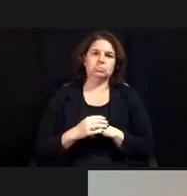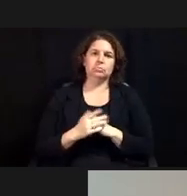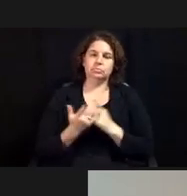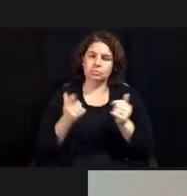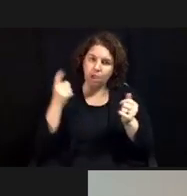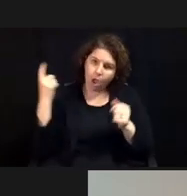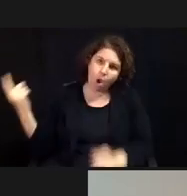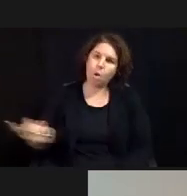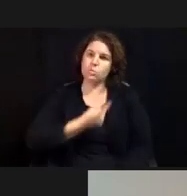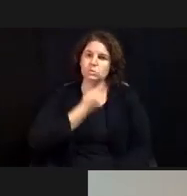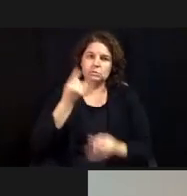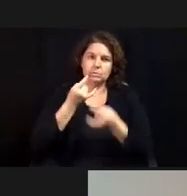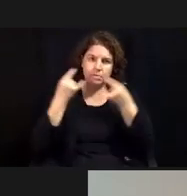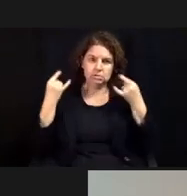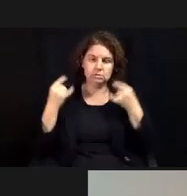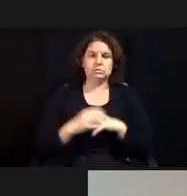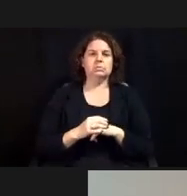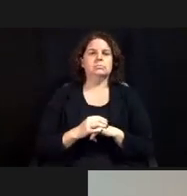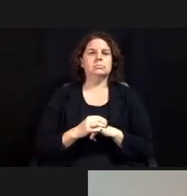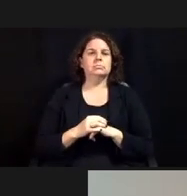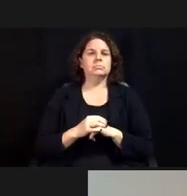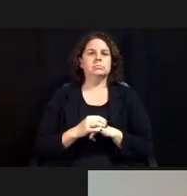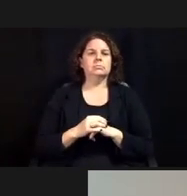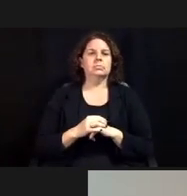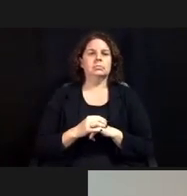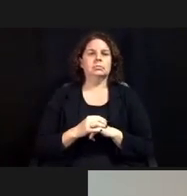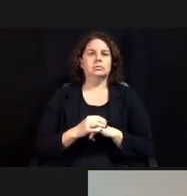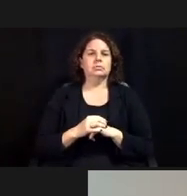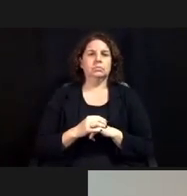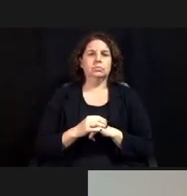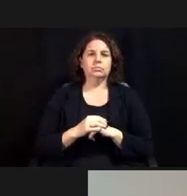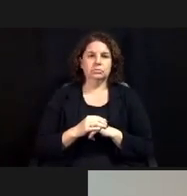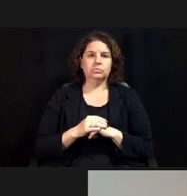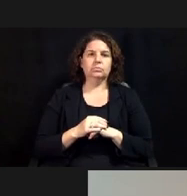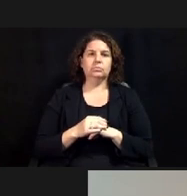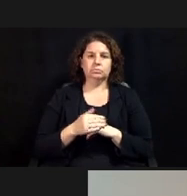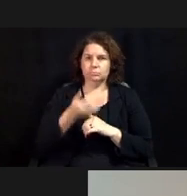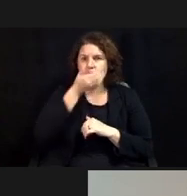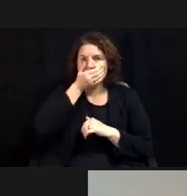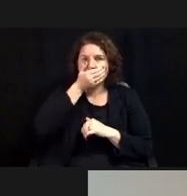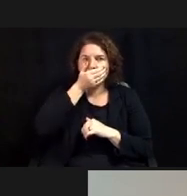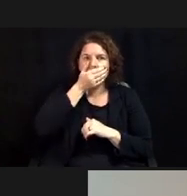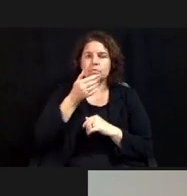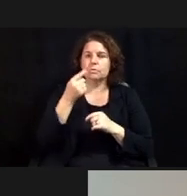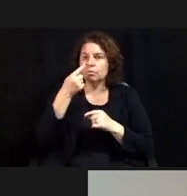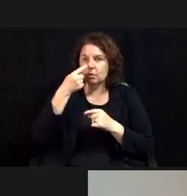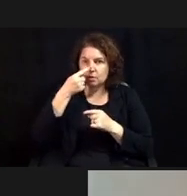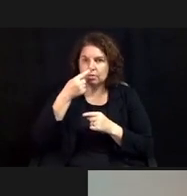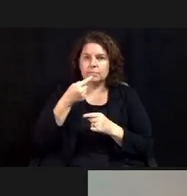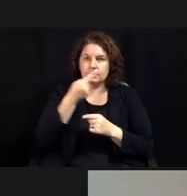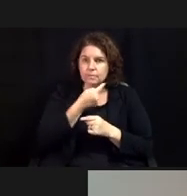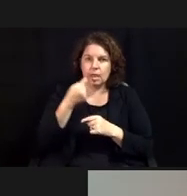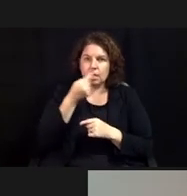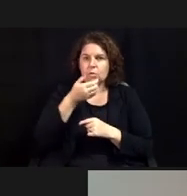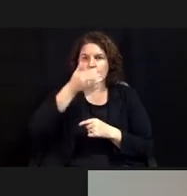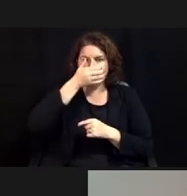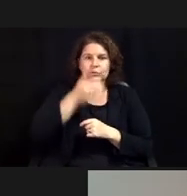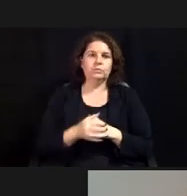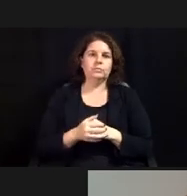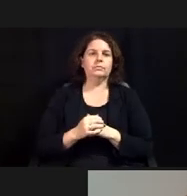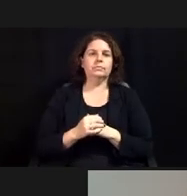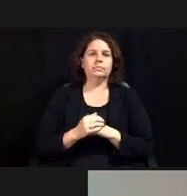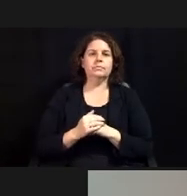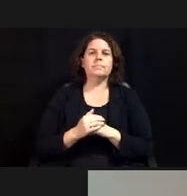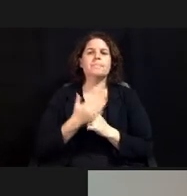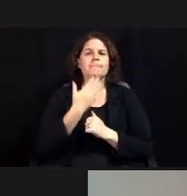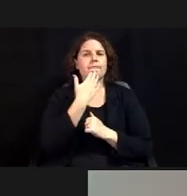outside, face covering when you're outside your home. Great, thank you for that. Speaking of mask wearing,